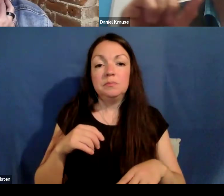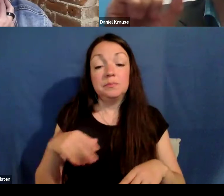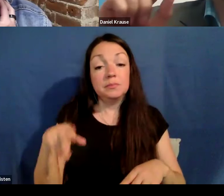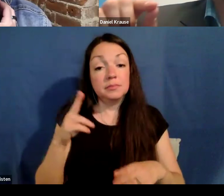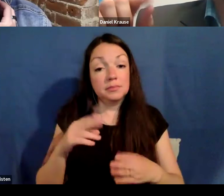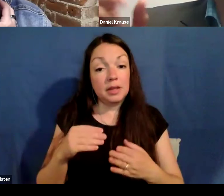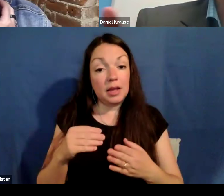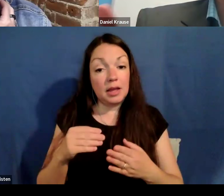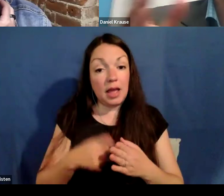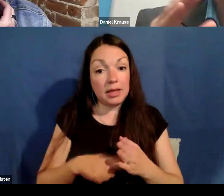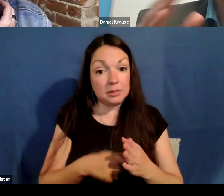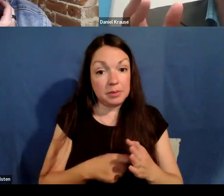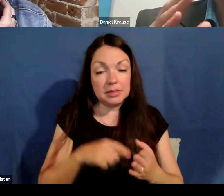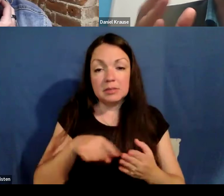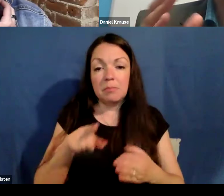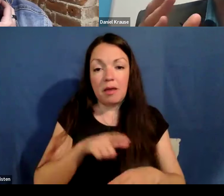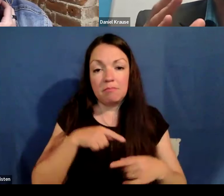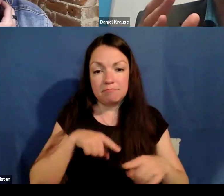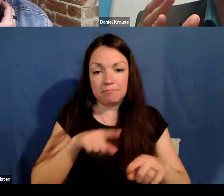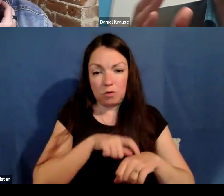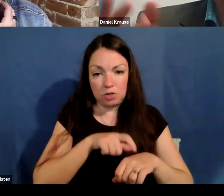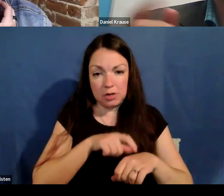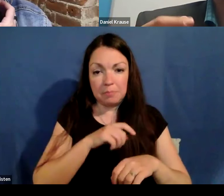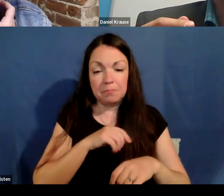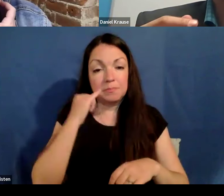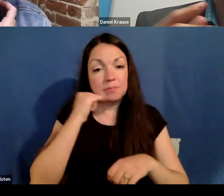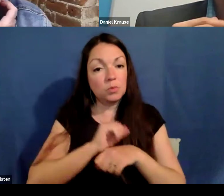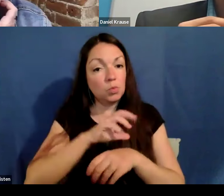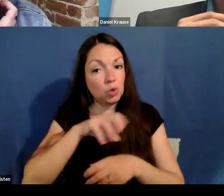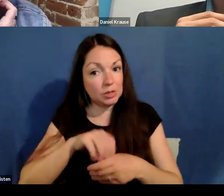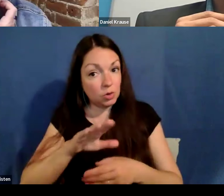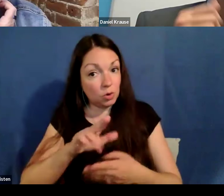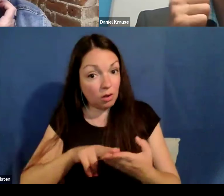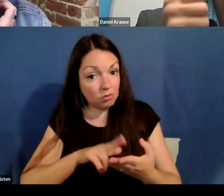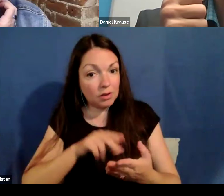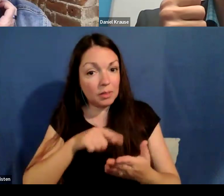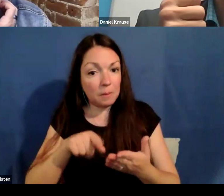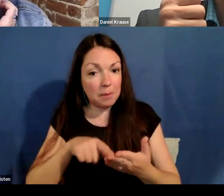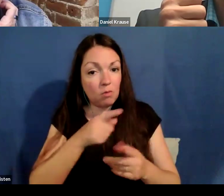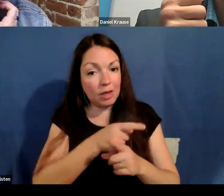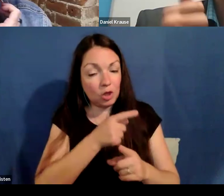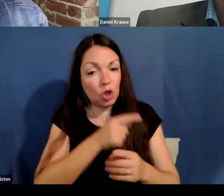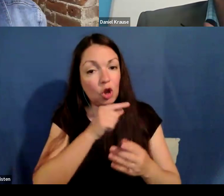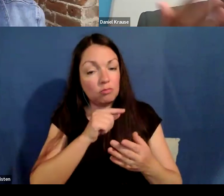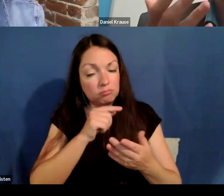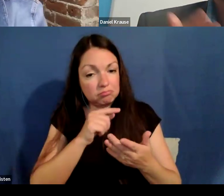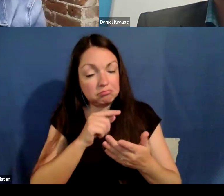out over time. If you can work it into your contract with them that they pay you out on a regular basis, that's better.